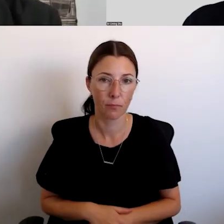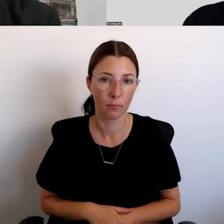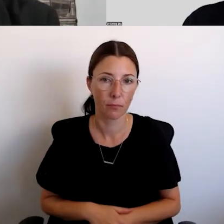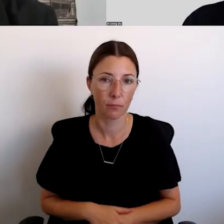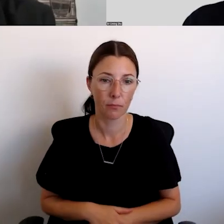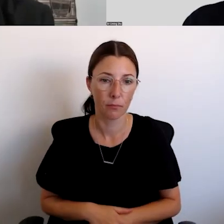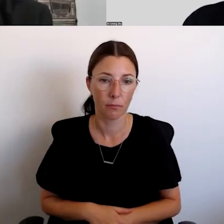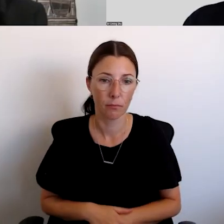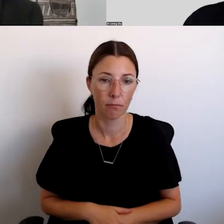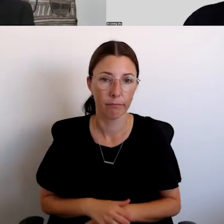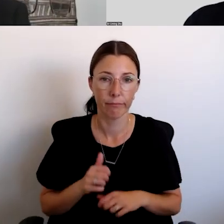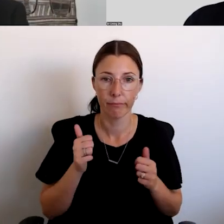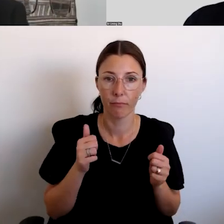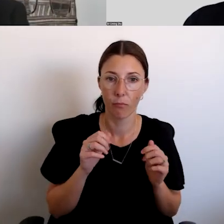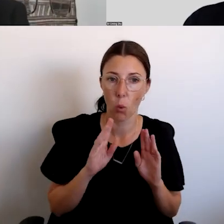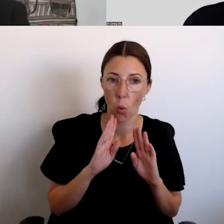news. And